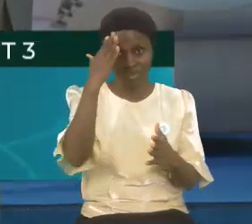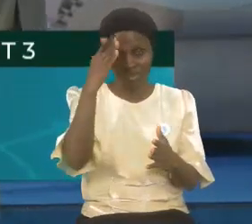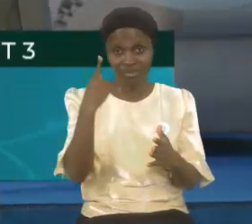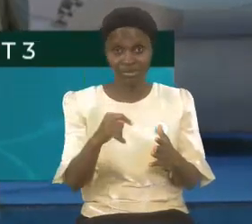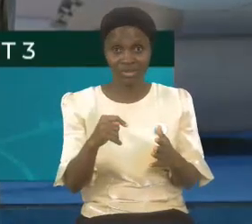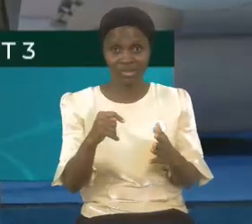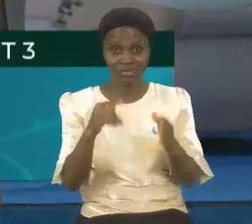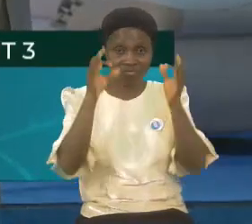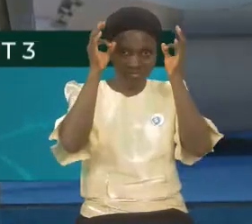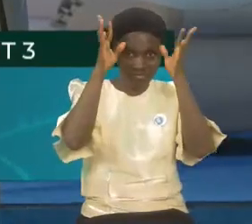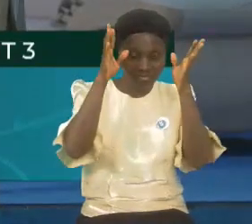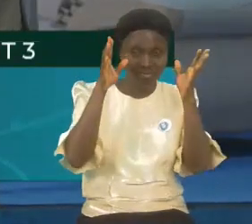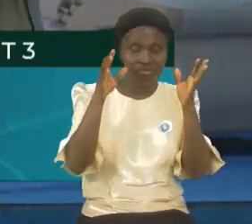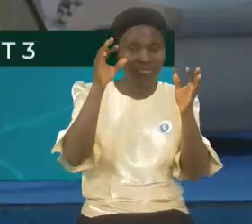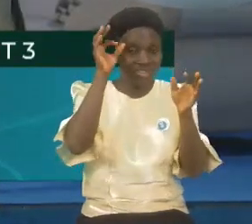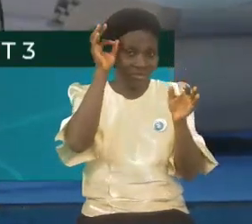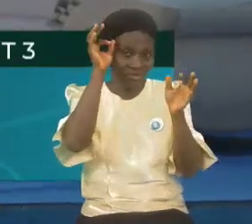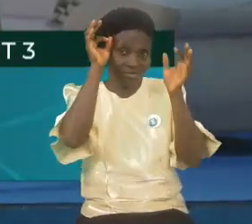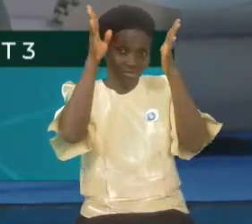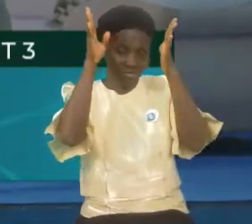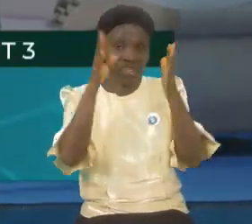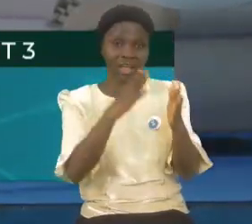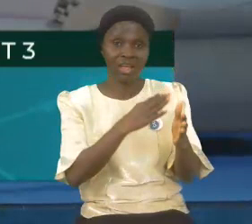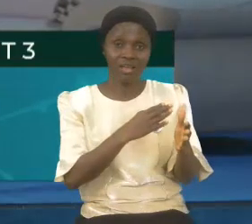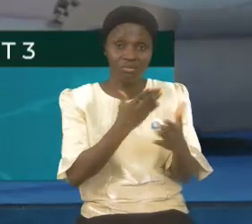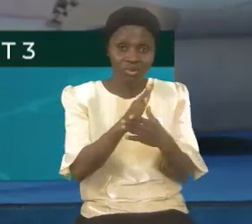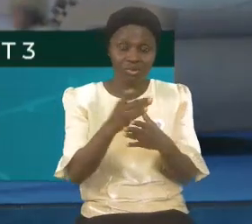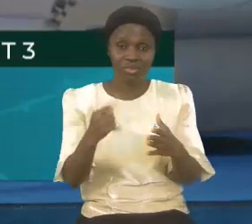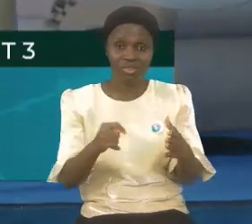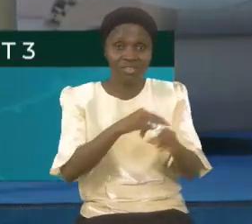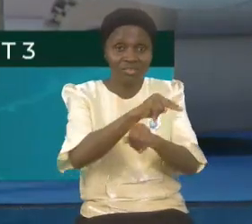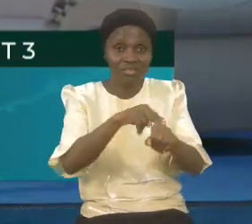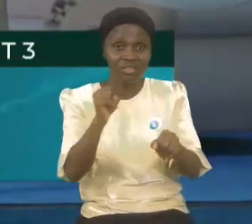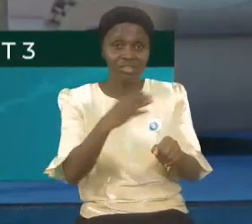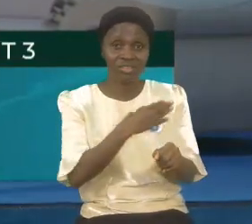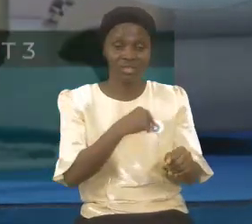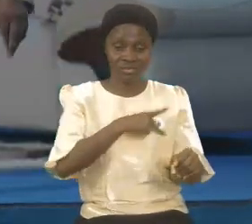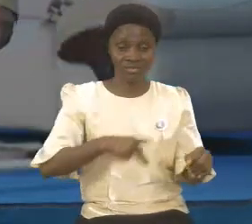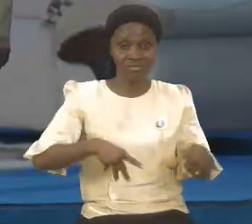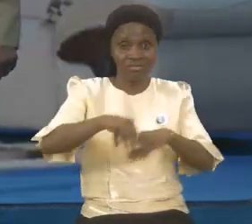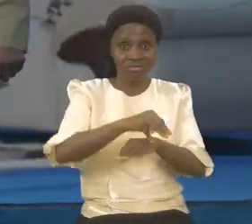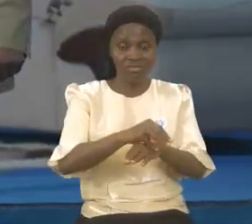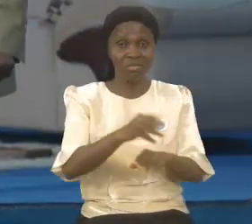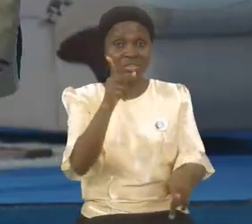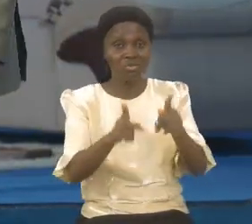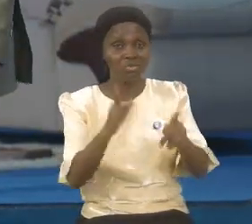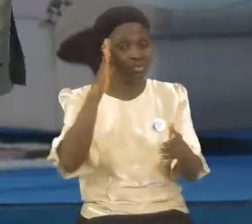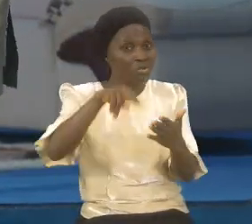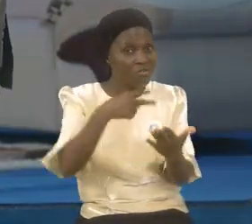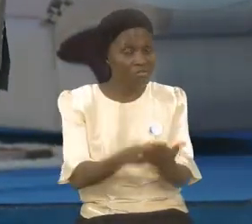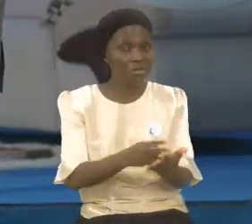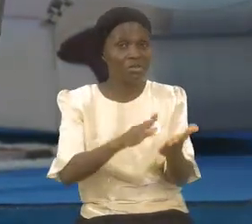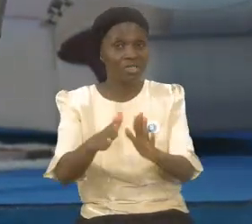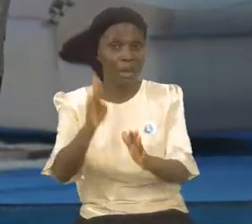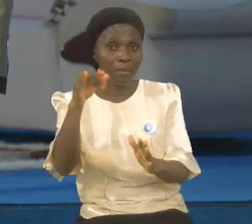conflict between all those nations and empires, and the people shall fall by the edge of the sword, and shall be